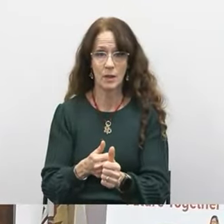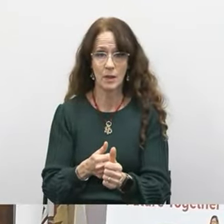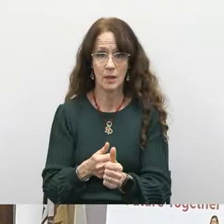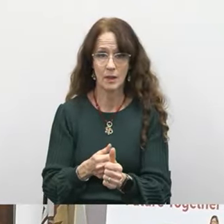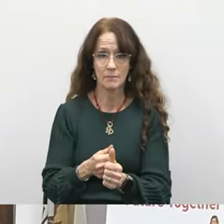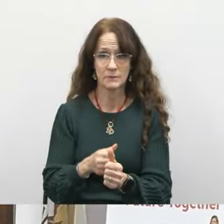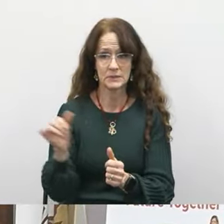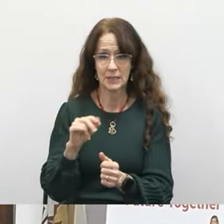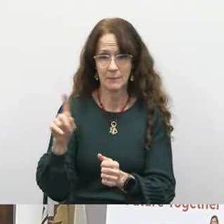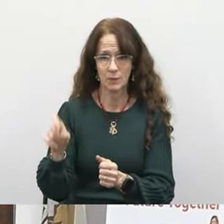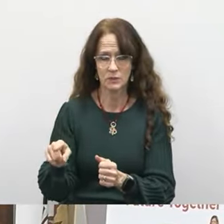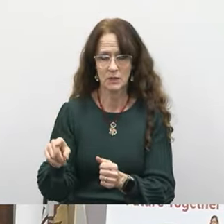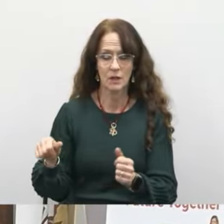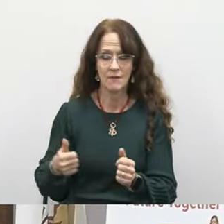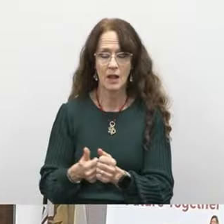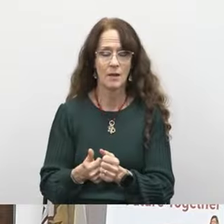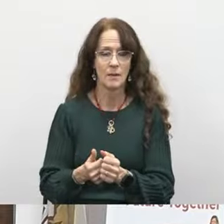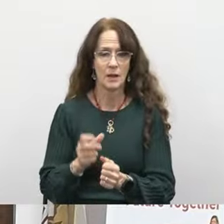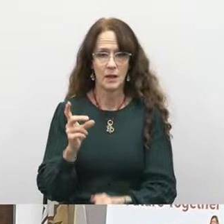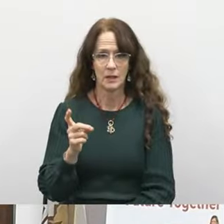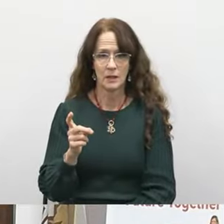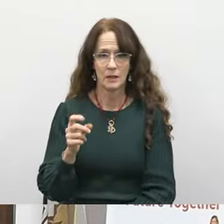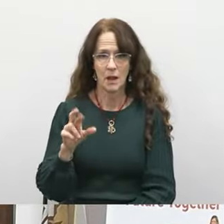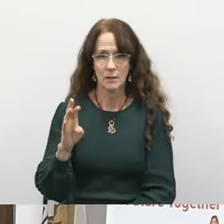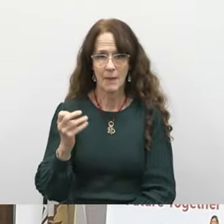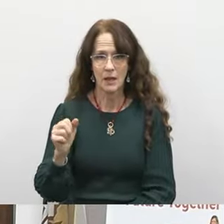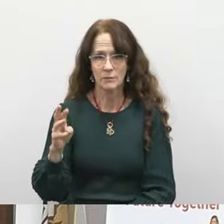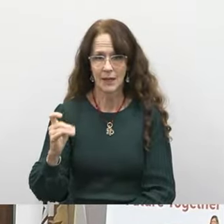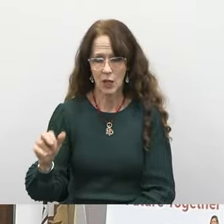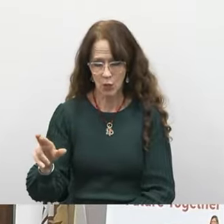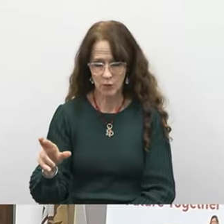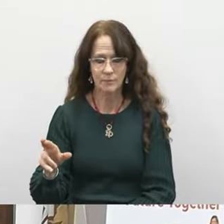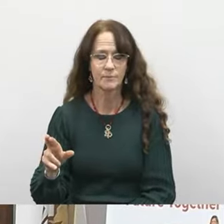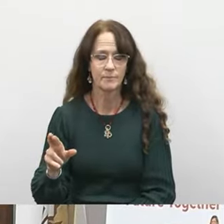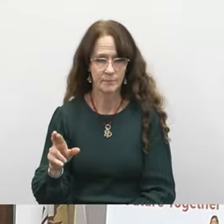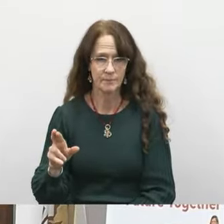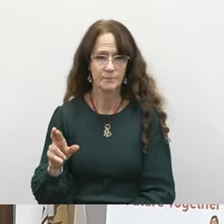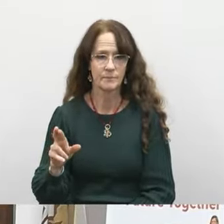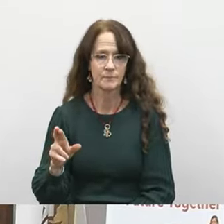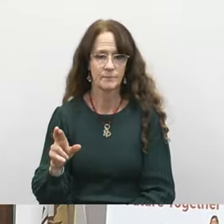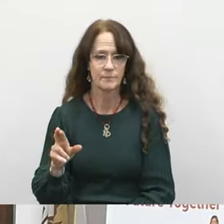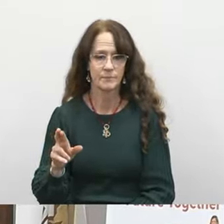President Cricket. So just to follow up, Dr. Myers-Miller, from